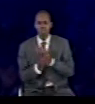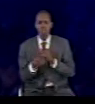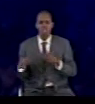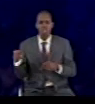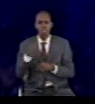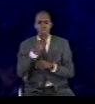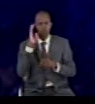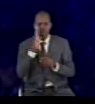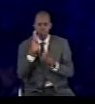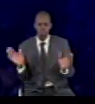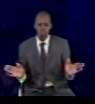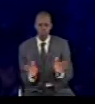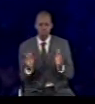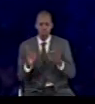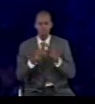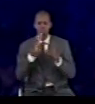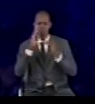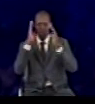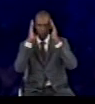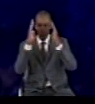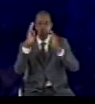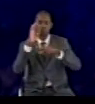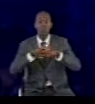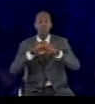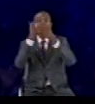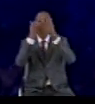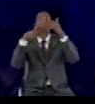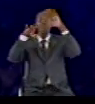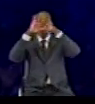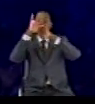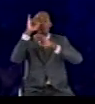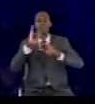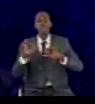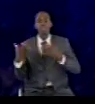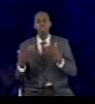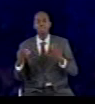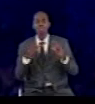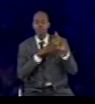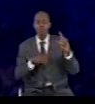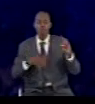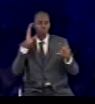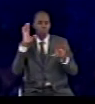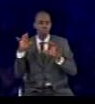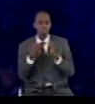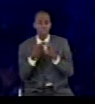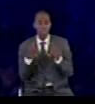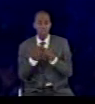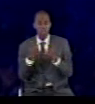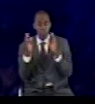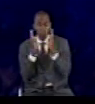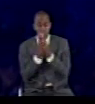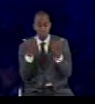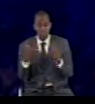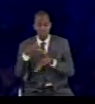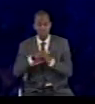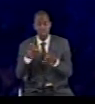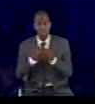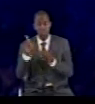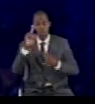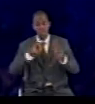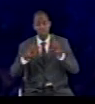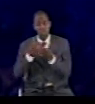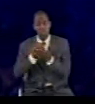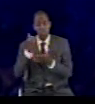be fixed and focused upon heavenly things that love will do it as we're praying tonight as we're saying amen tonight as a